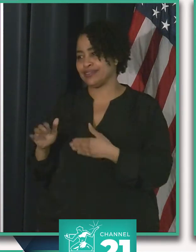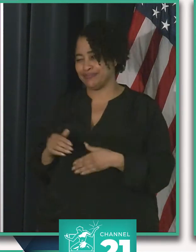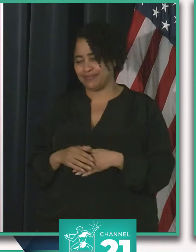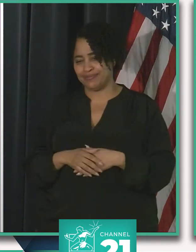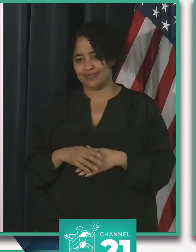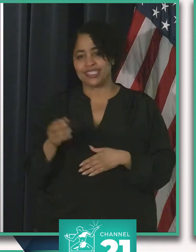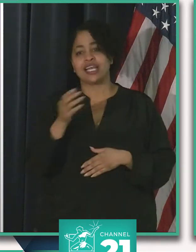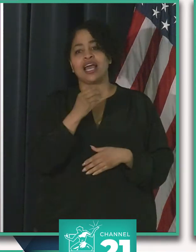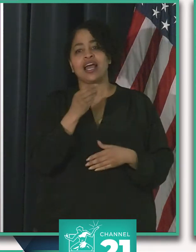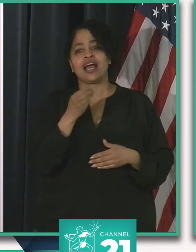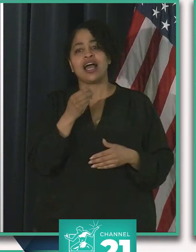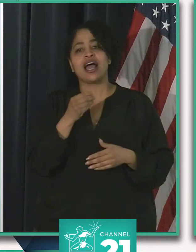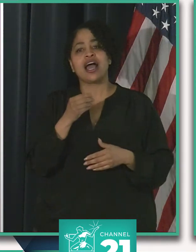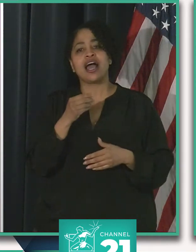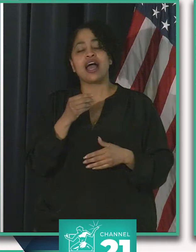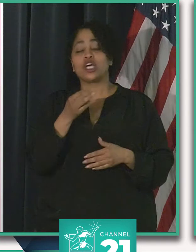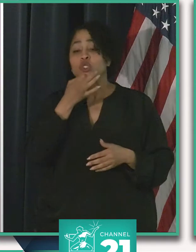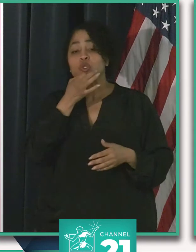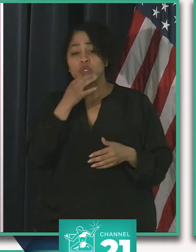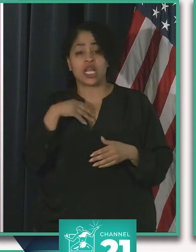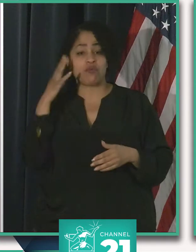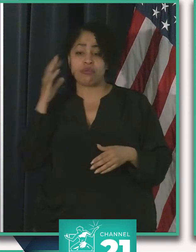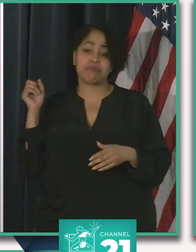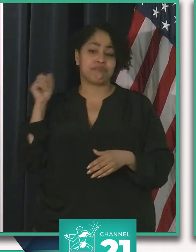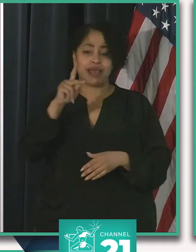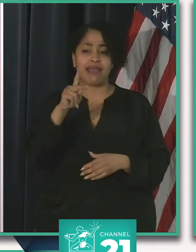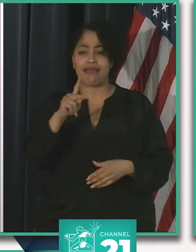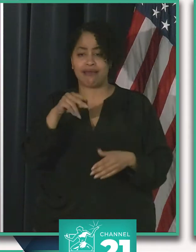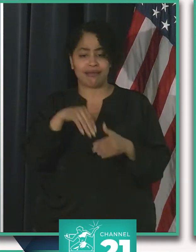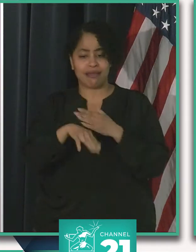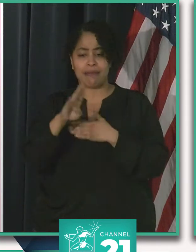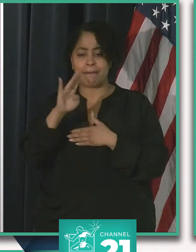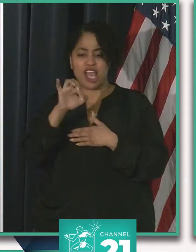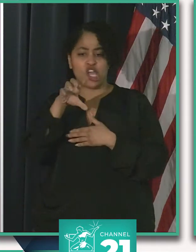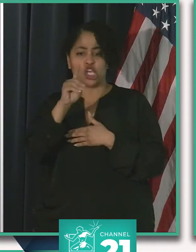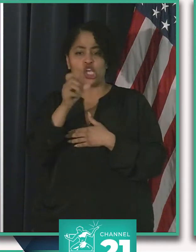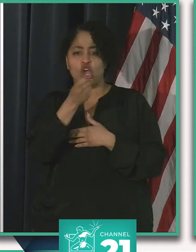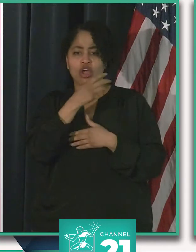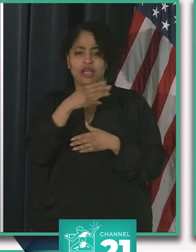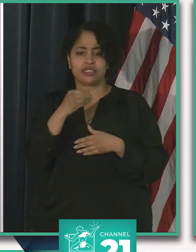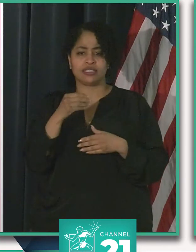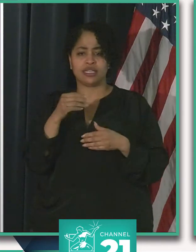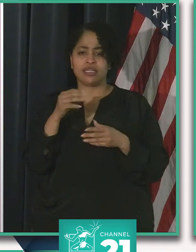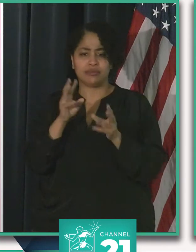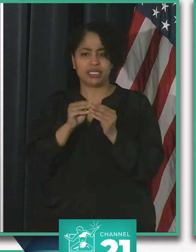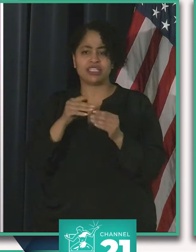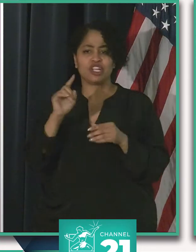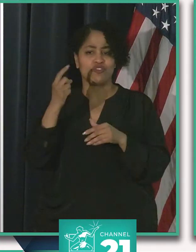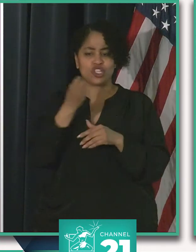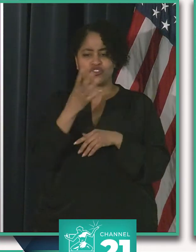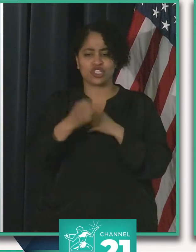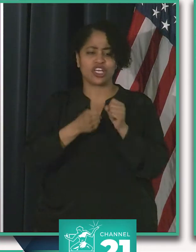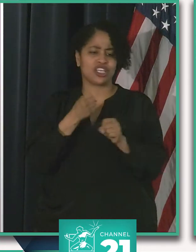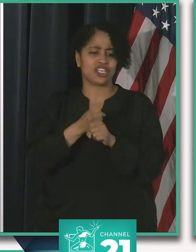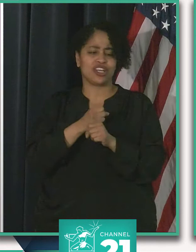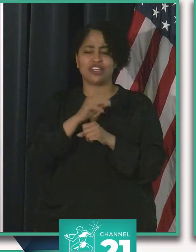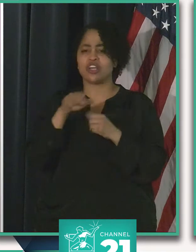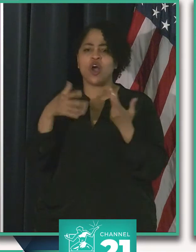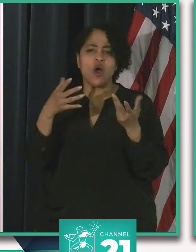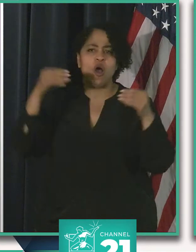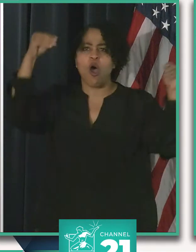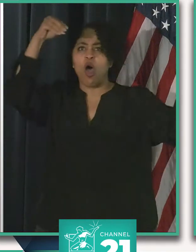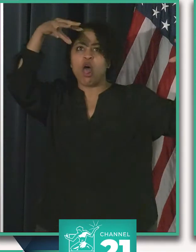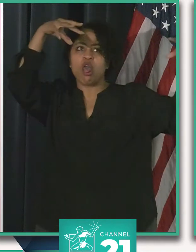You know, I'm going to be back in backyards and neighborhood meetings. And the first few years, it was all the lights aren't on,